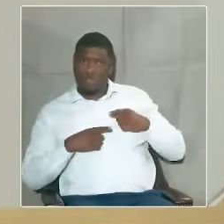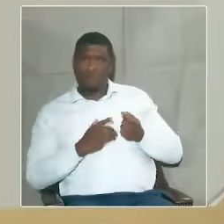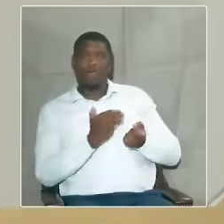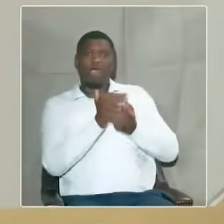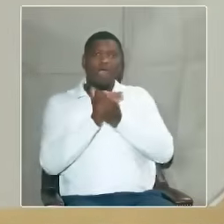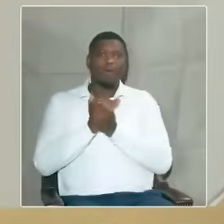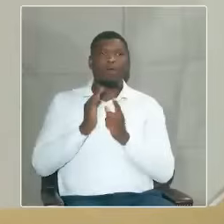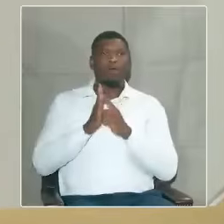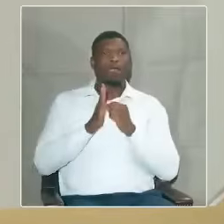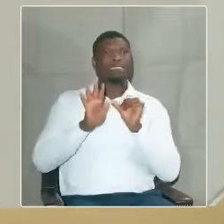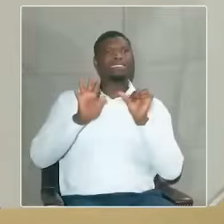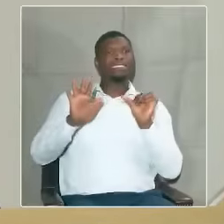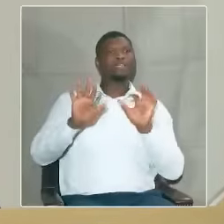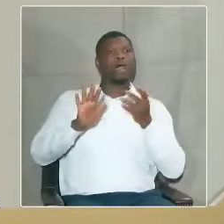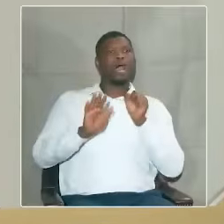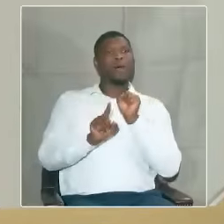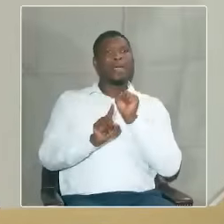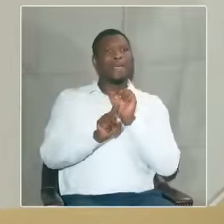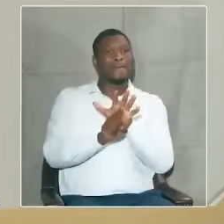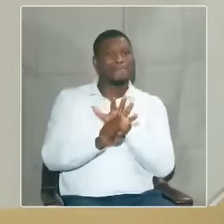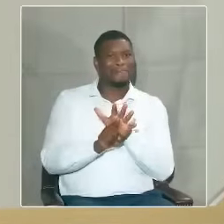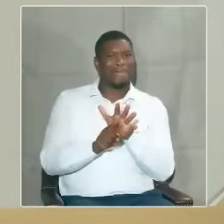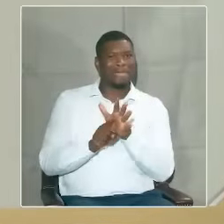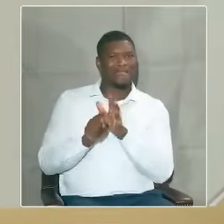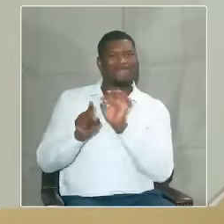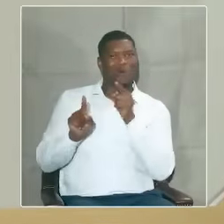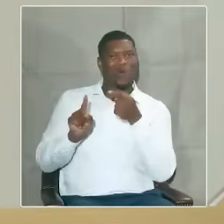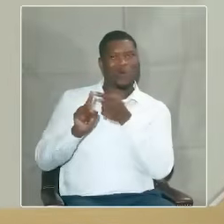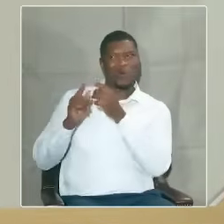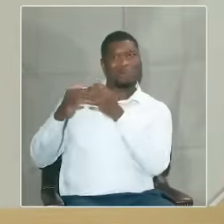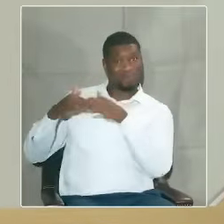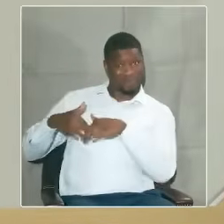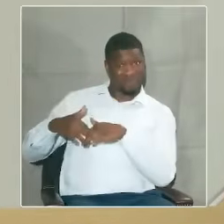operation of the 6th, how it impacted on the disestablishment.